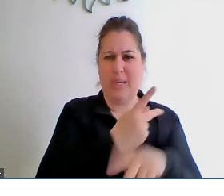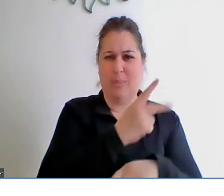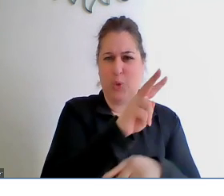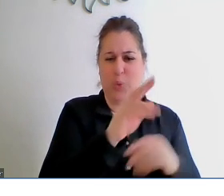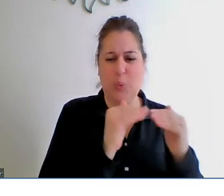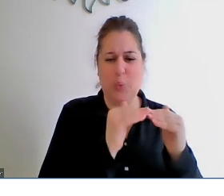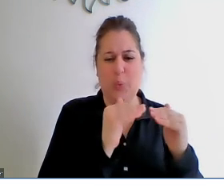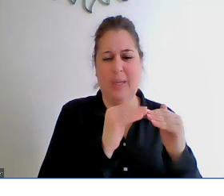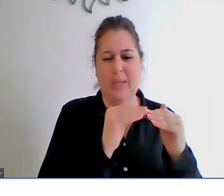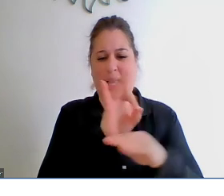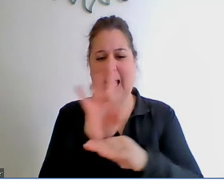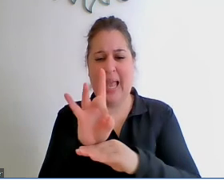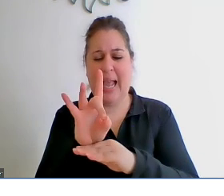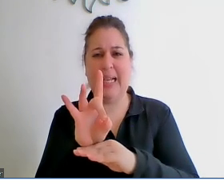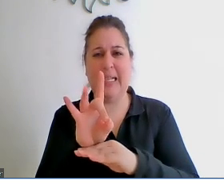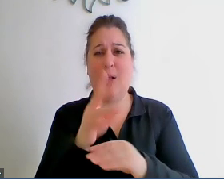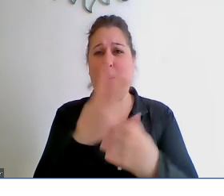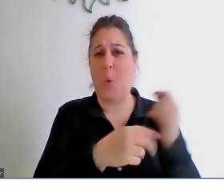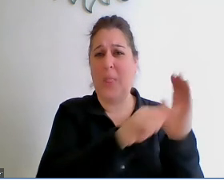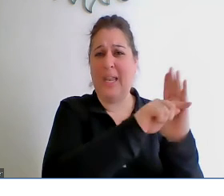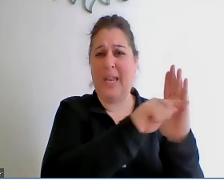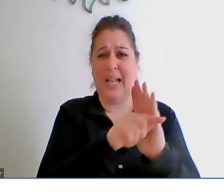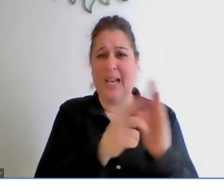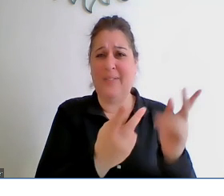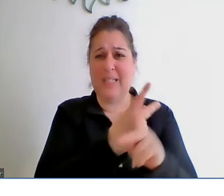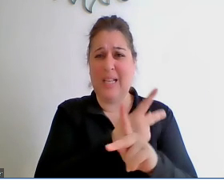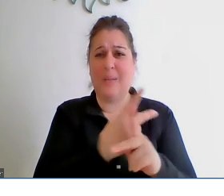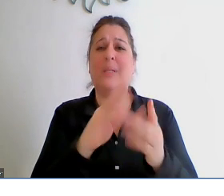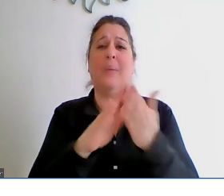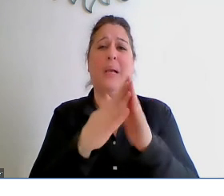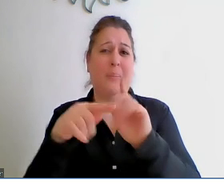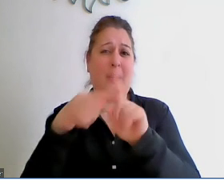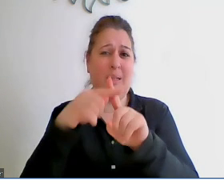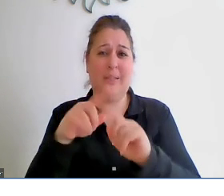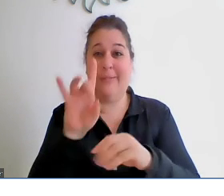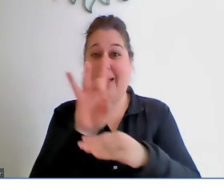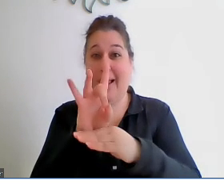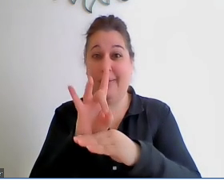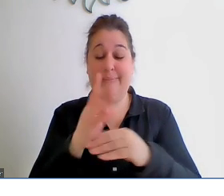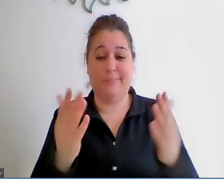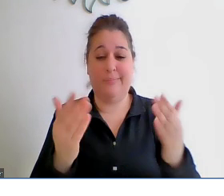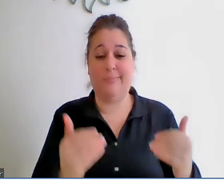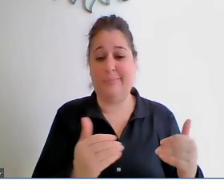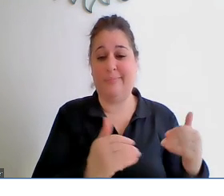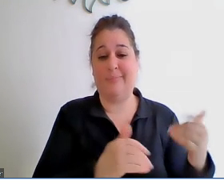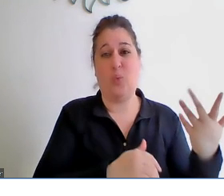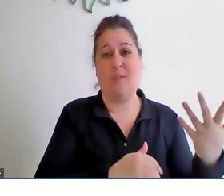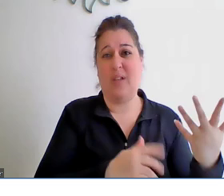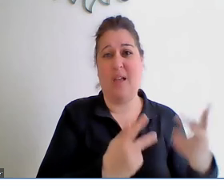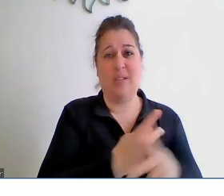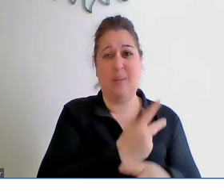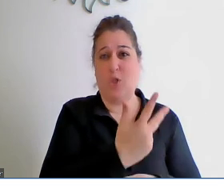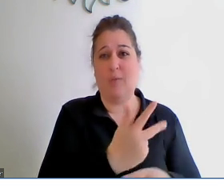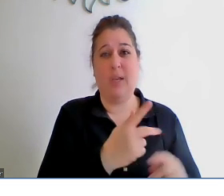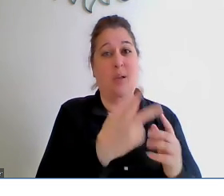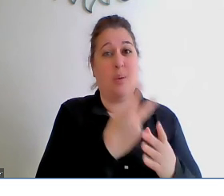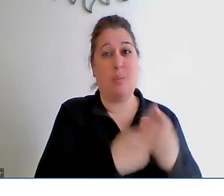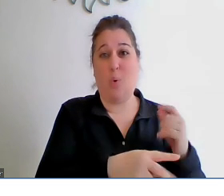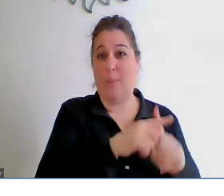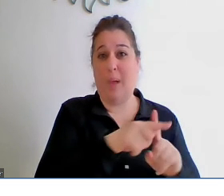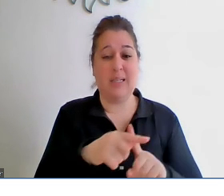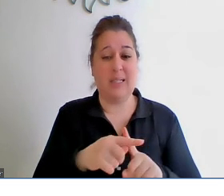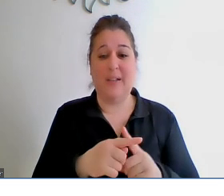just do it in steps. What's 2 times 3? 6. What's a negative times a negative? Positive. What's 8 times